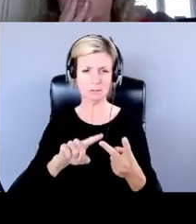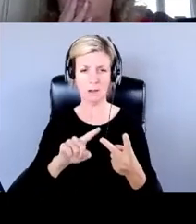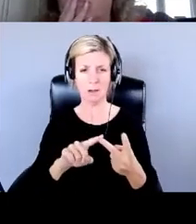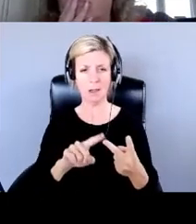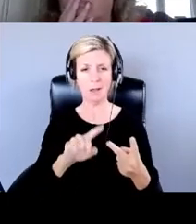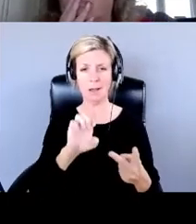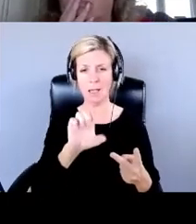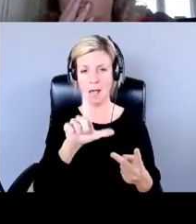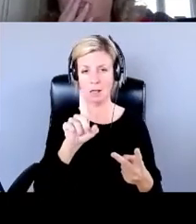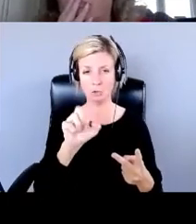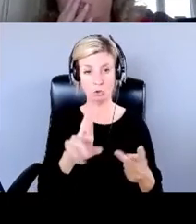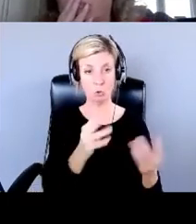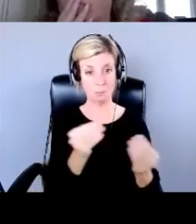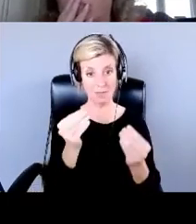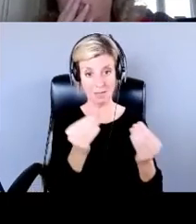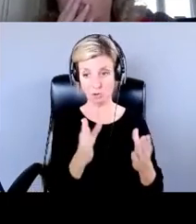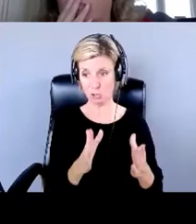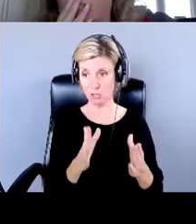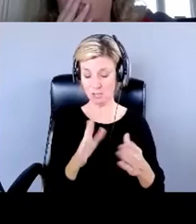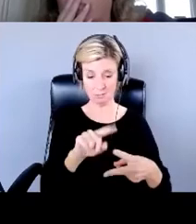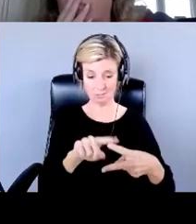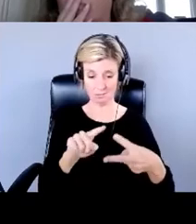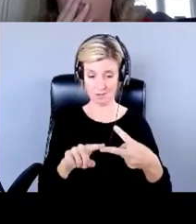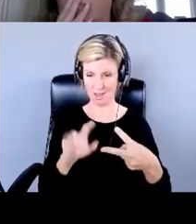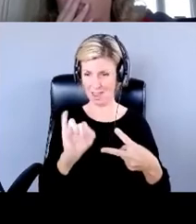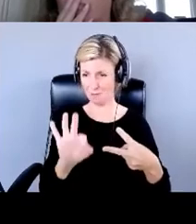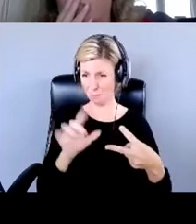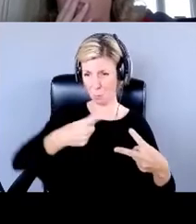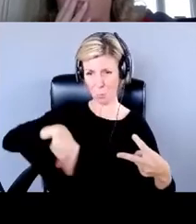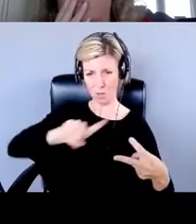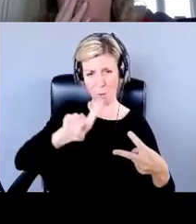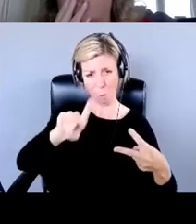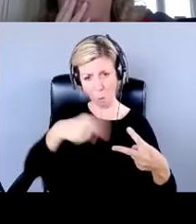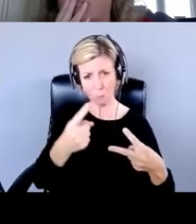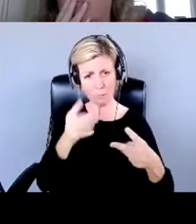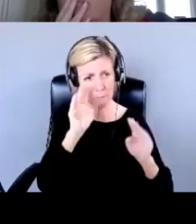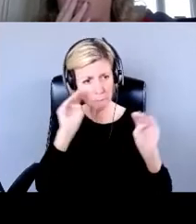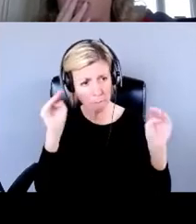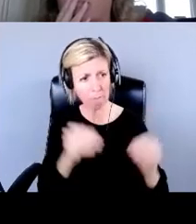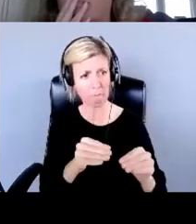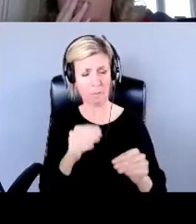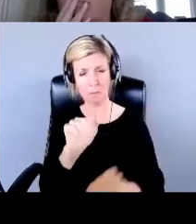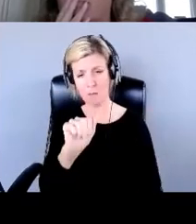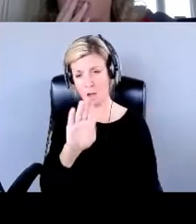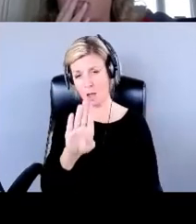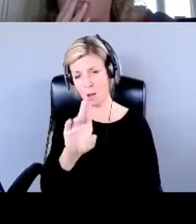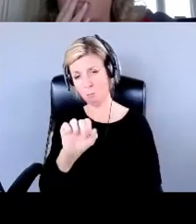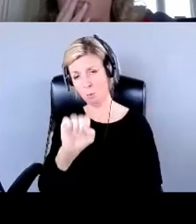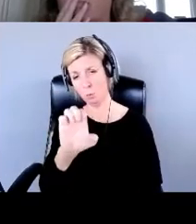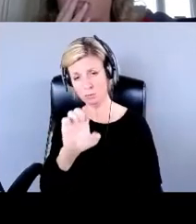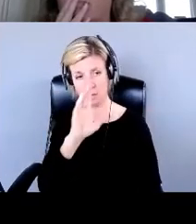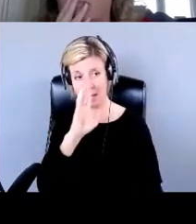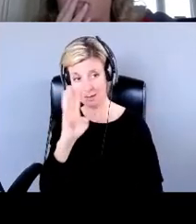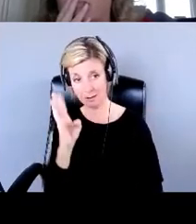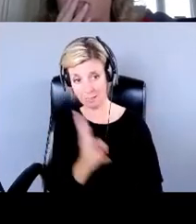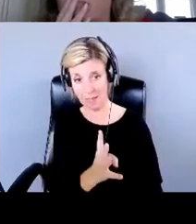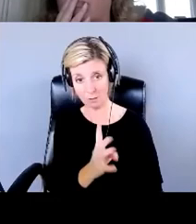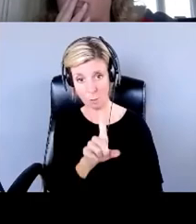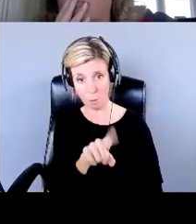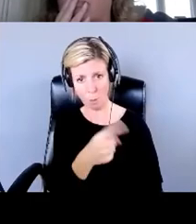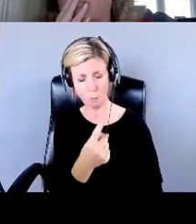for abuse and neglect, which is so, so important. But the other side of it, the realities of elder abuse, I